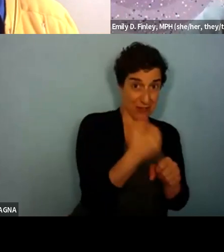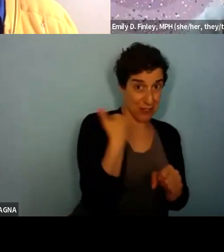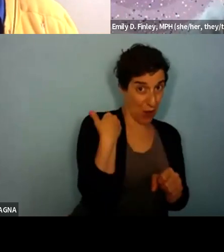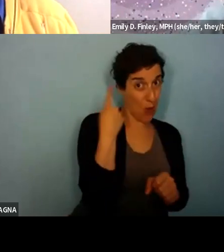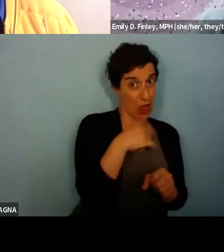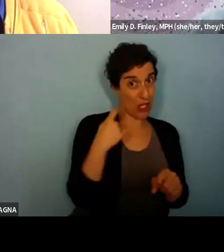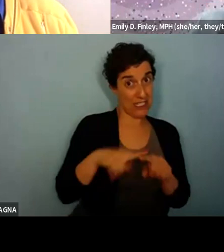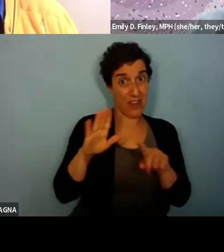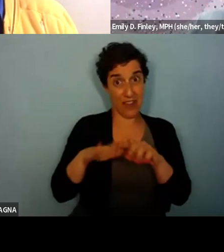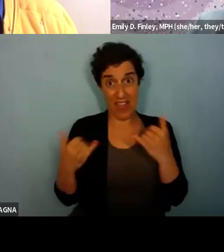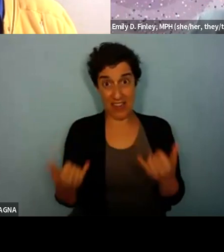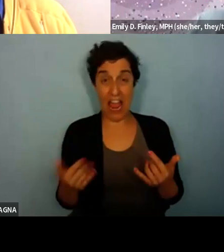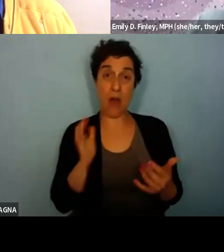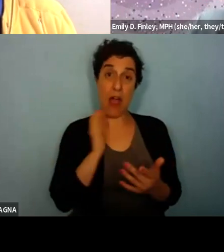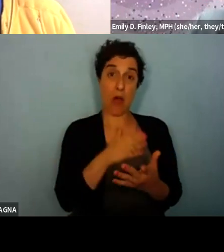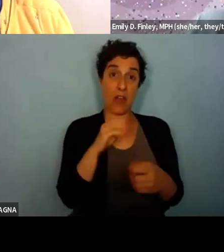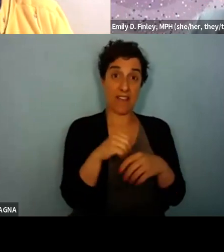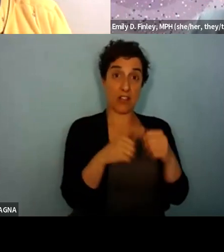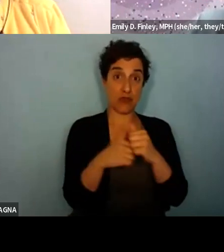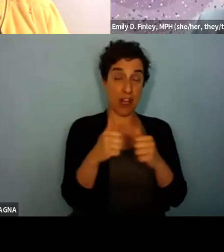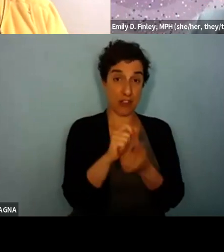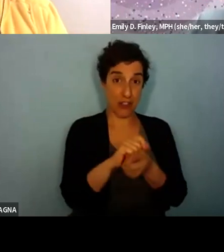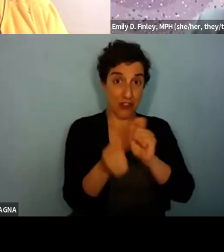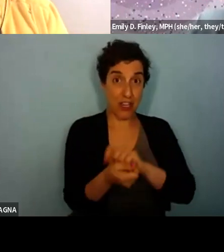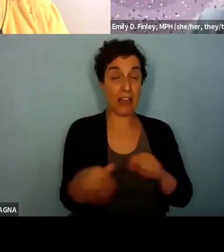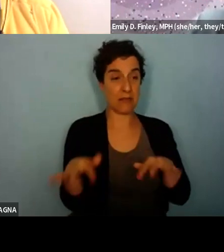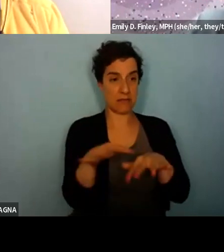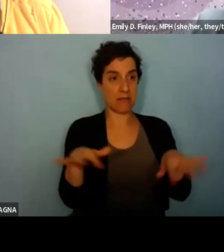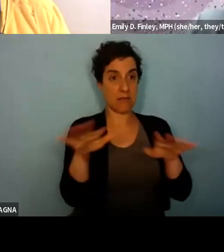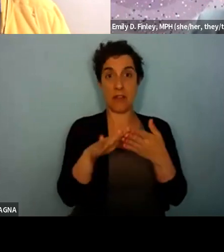now. Our infrastructure has changed. Our community,